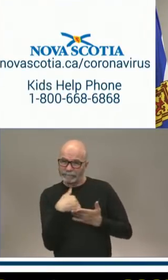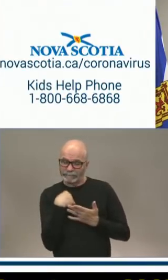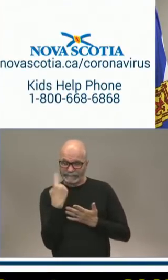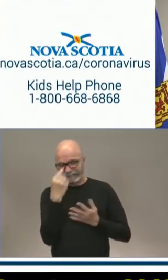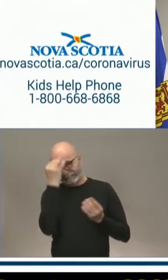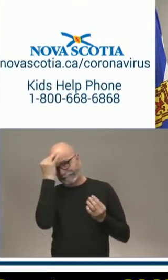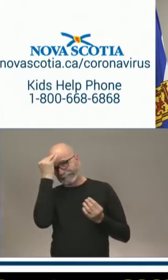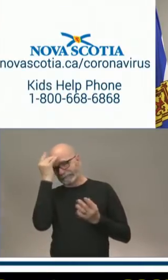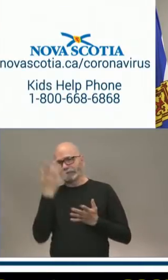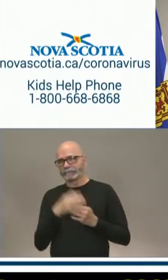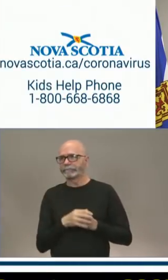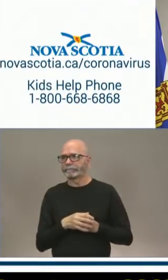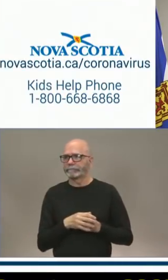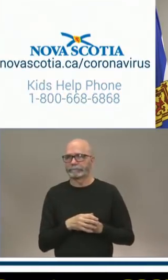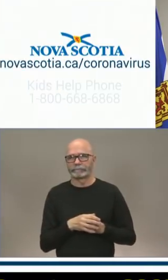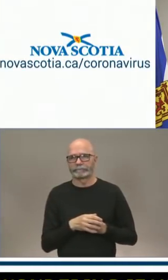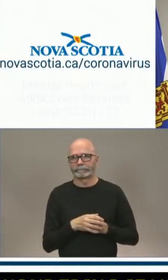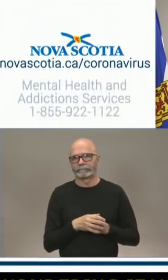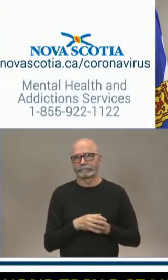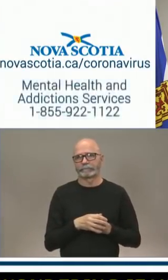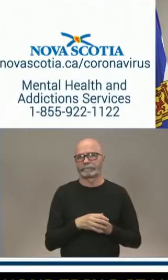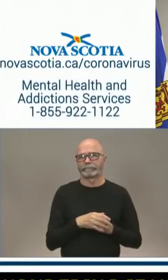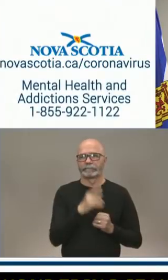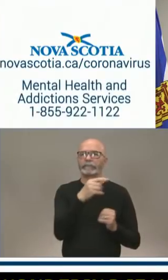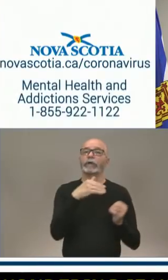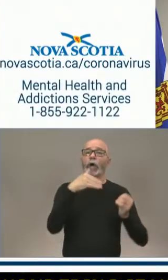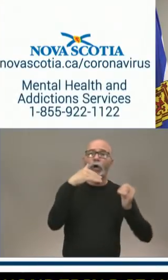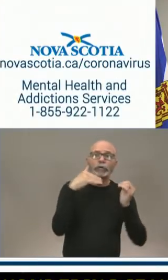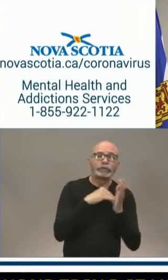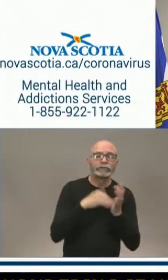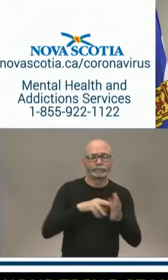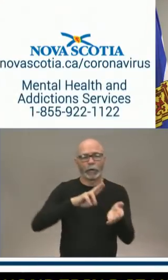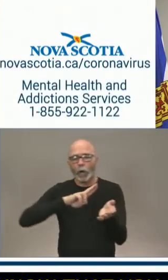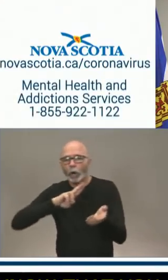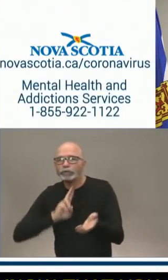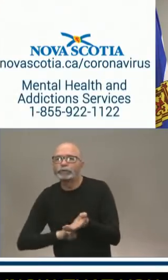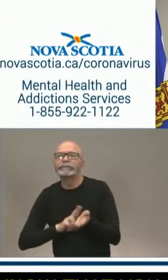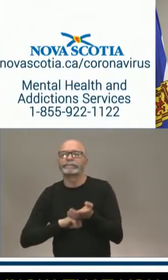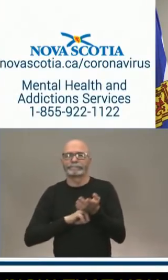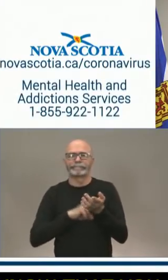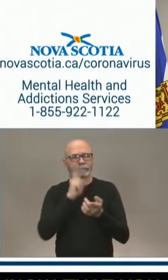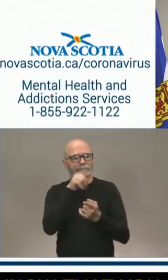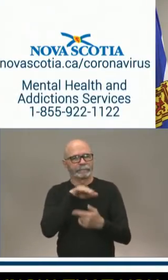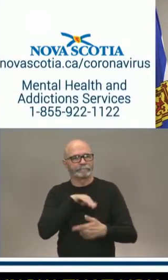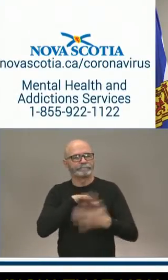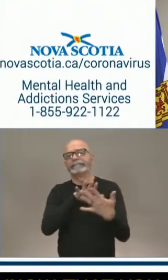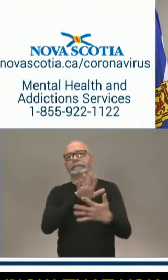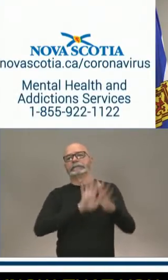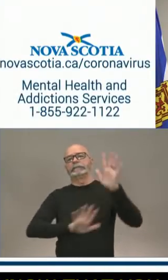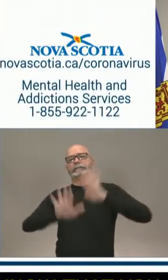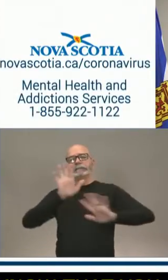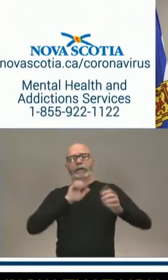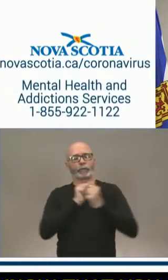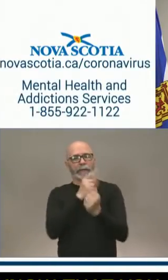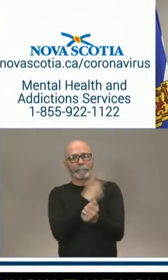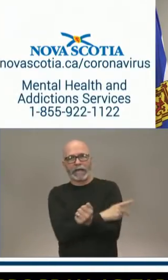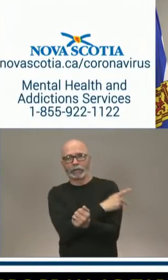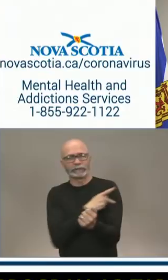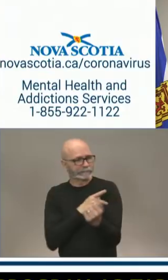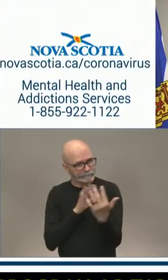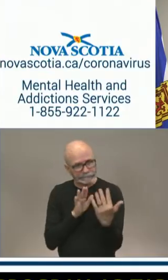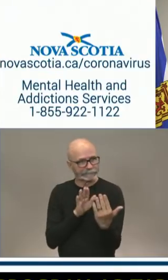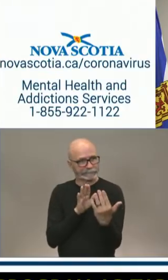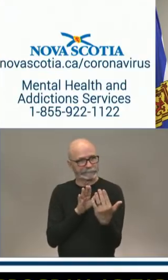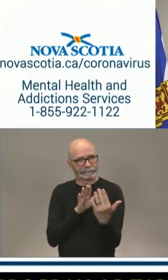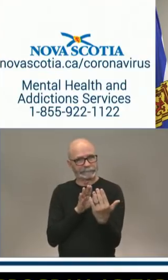has targeted health workers because they do face-to-face patient care. That makes a whole lot of sense. But my understanding from